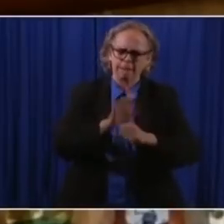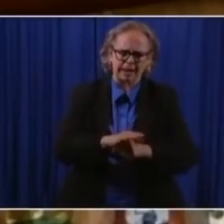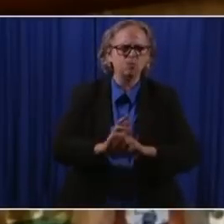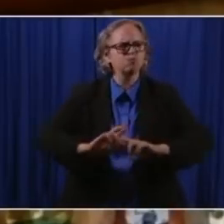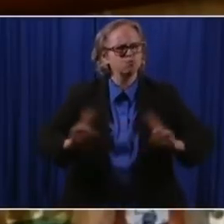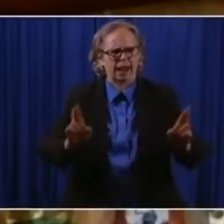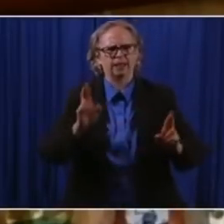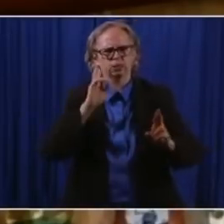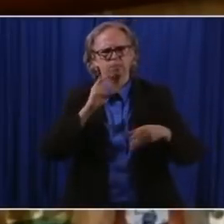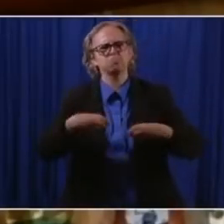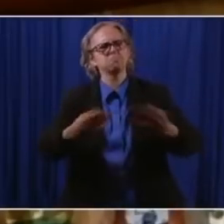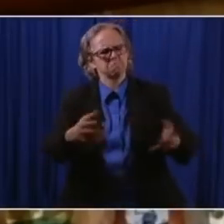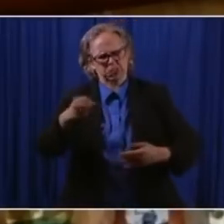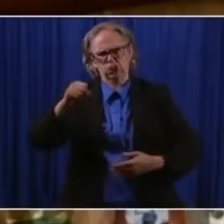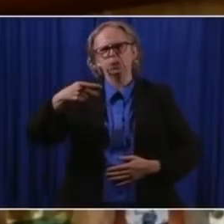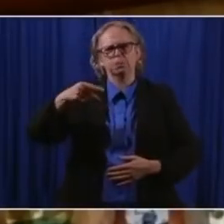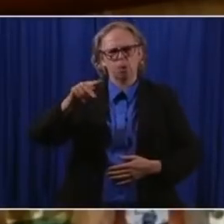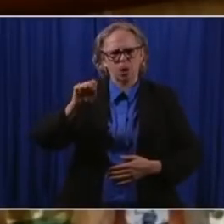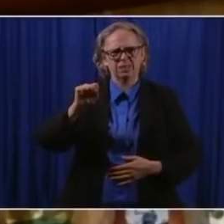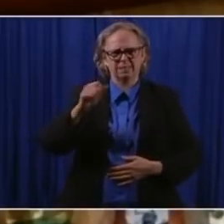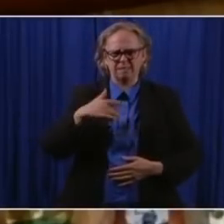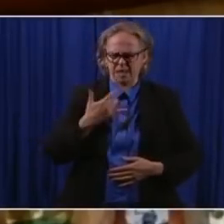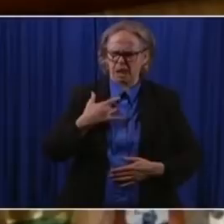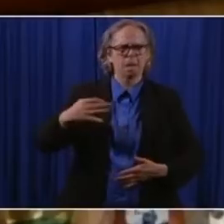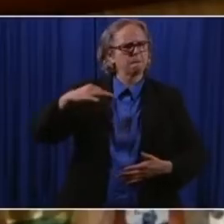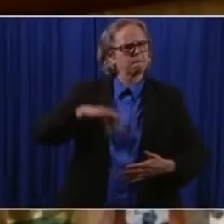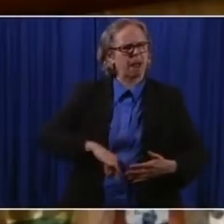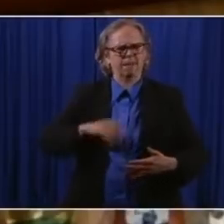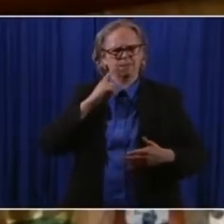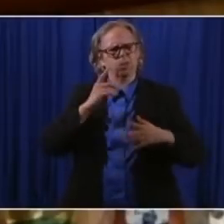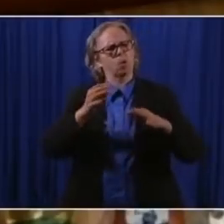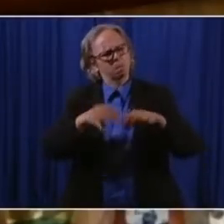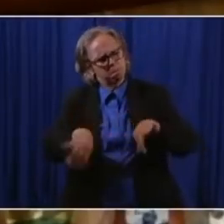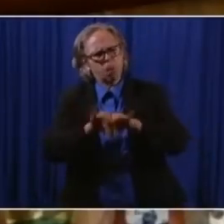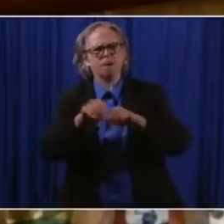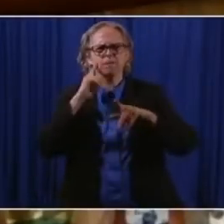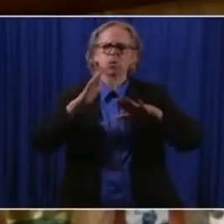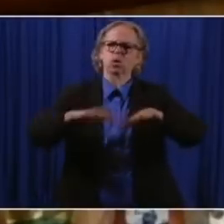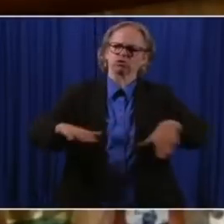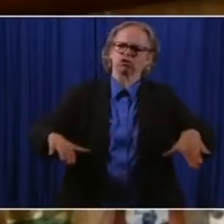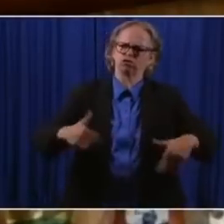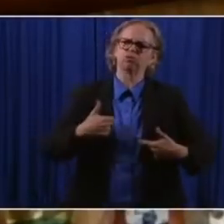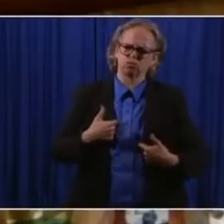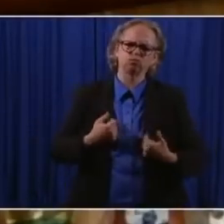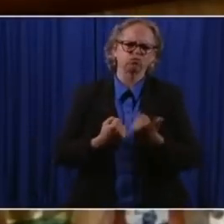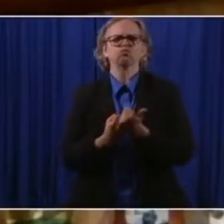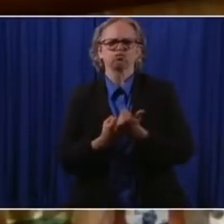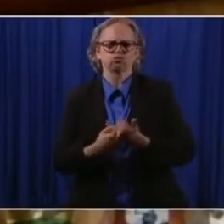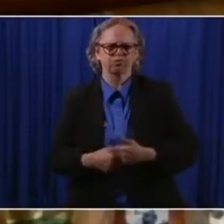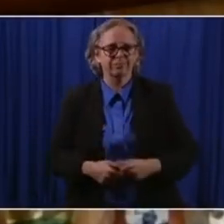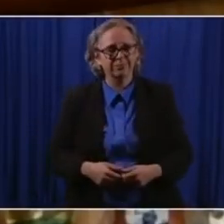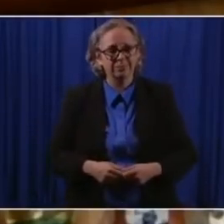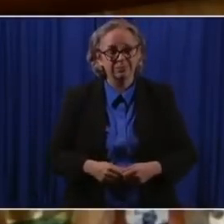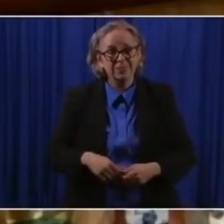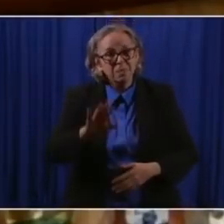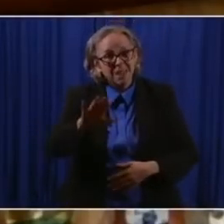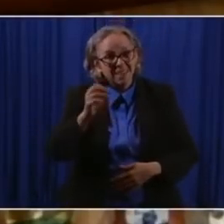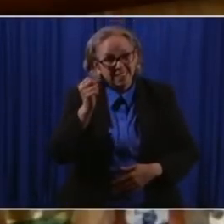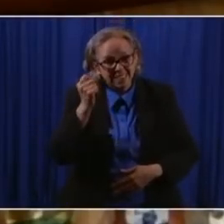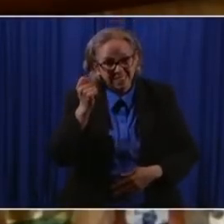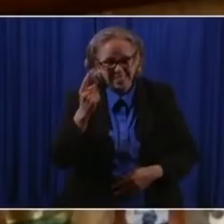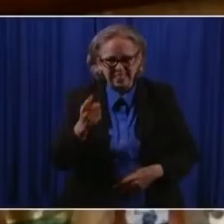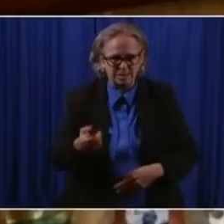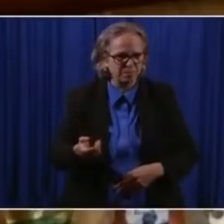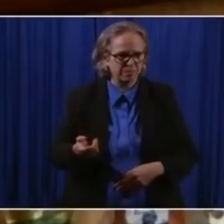of our students' extracurricular and really co-curricular life. But boy, we're going to make sure we can do everything we can to